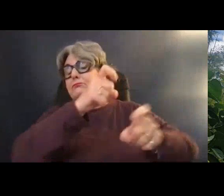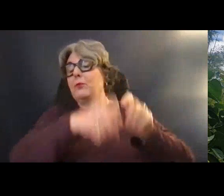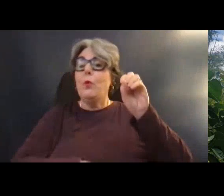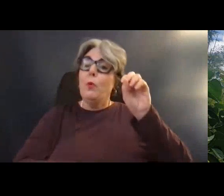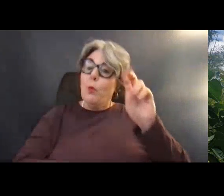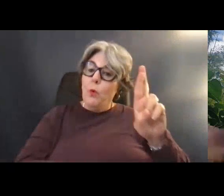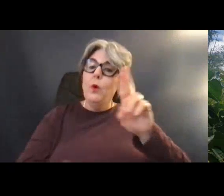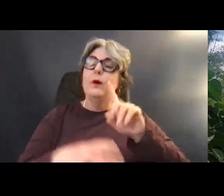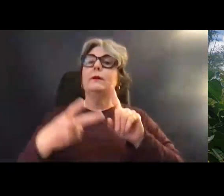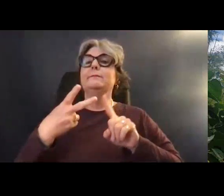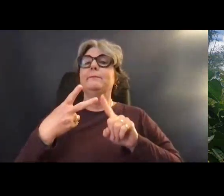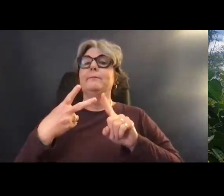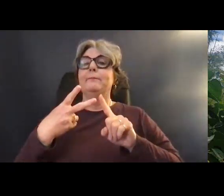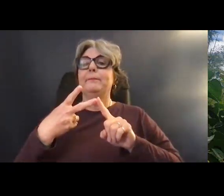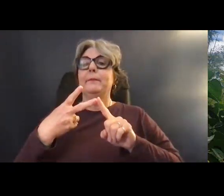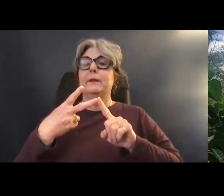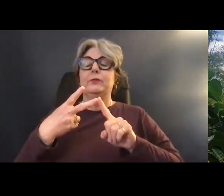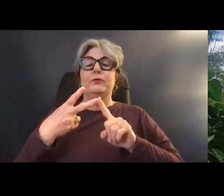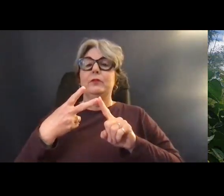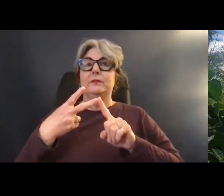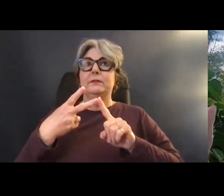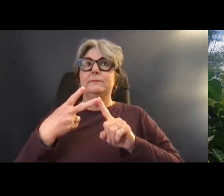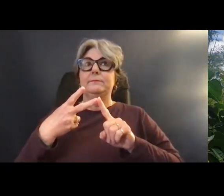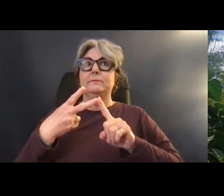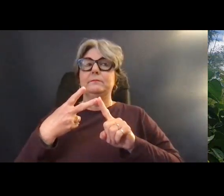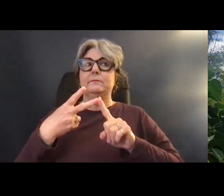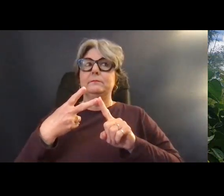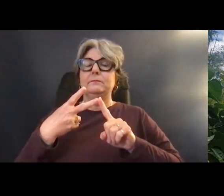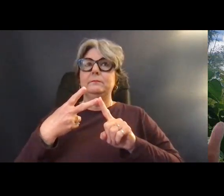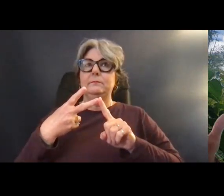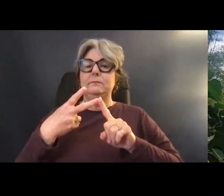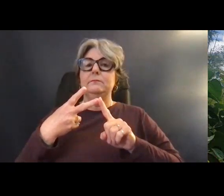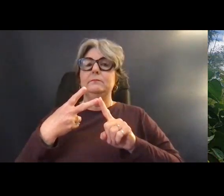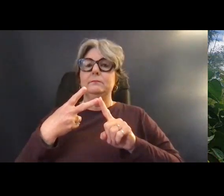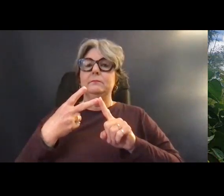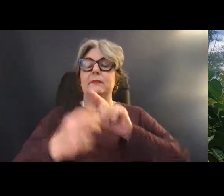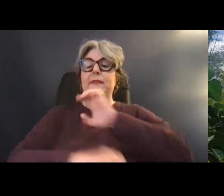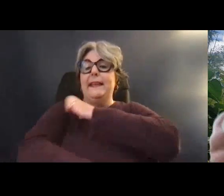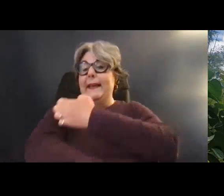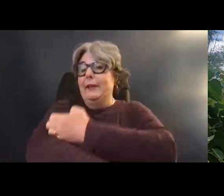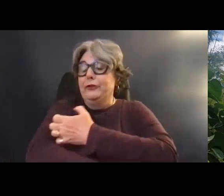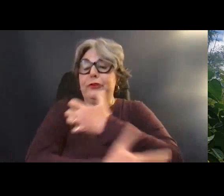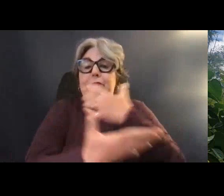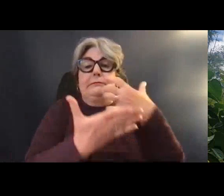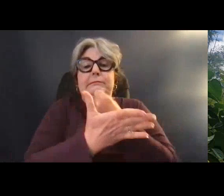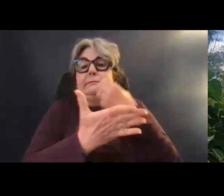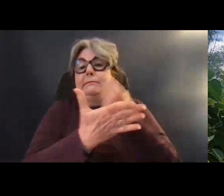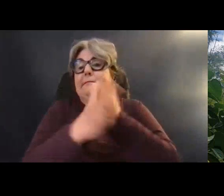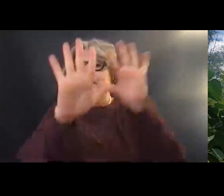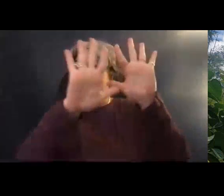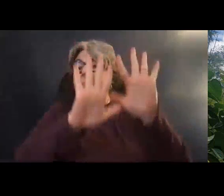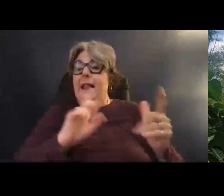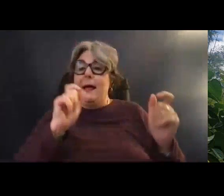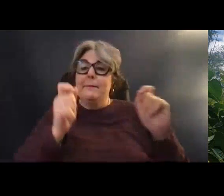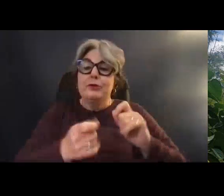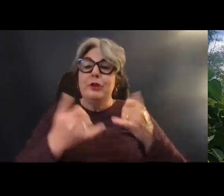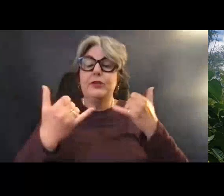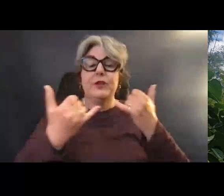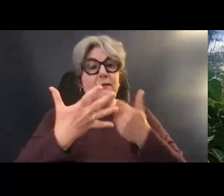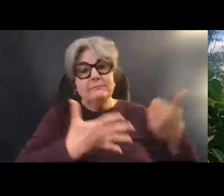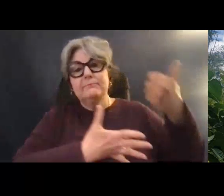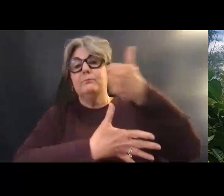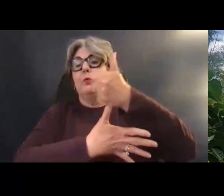or is it just capturing the energy of the moment where climate change is a